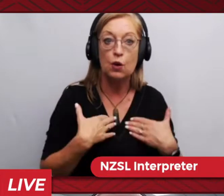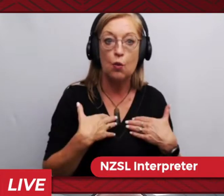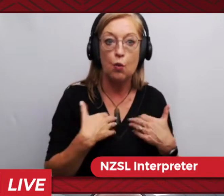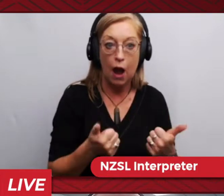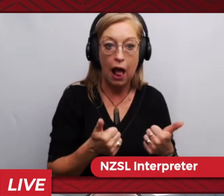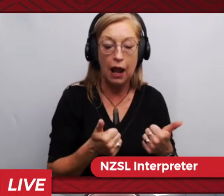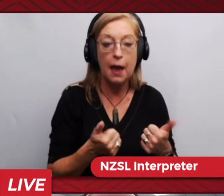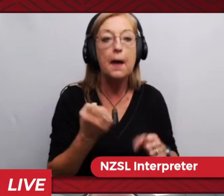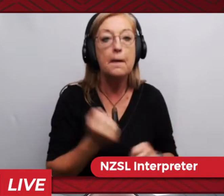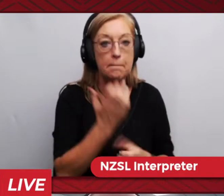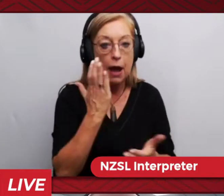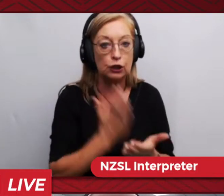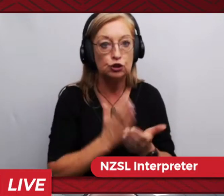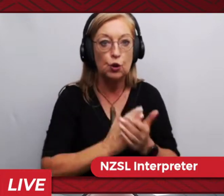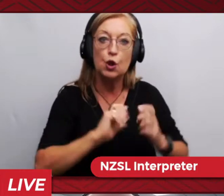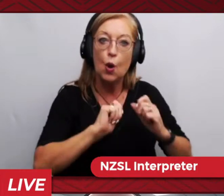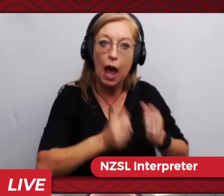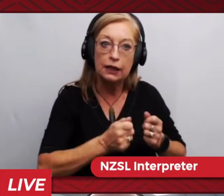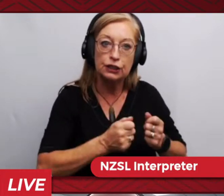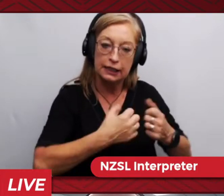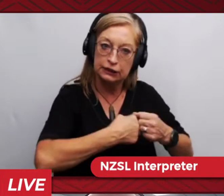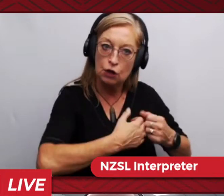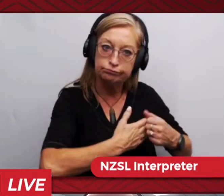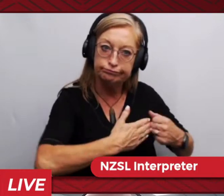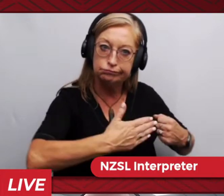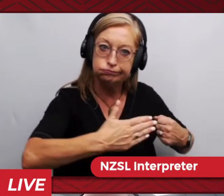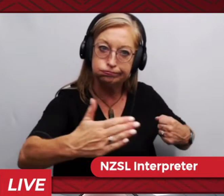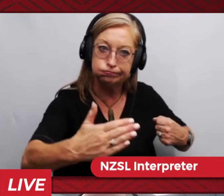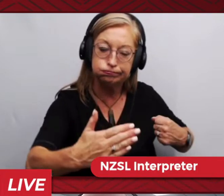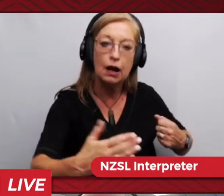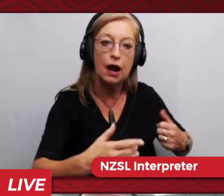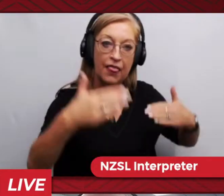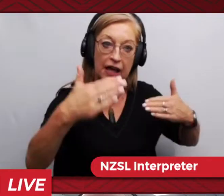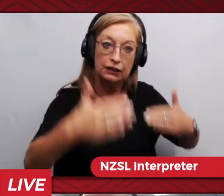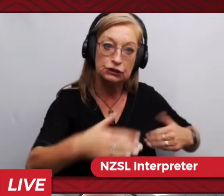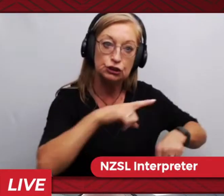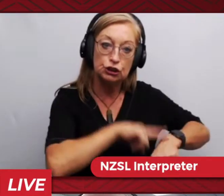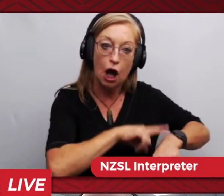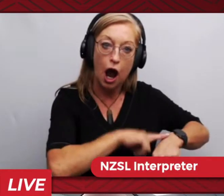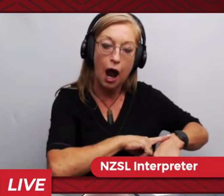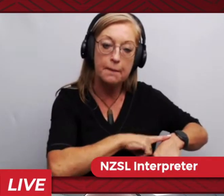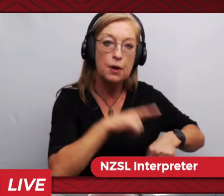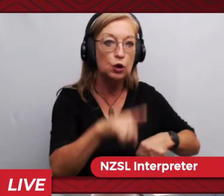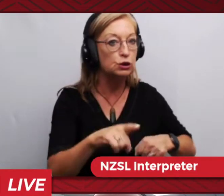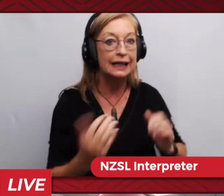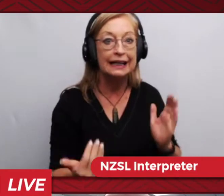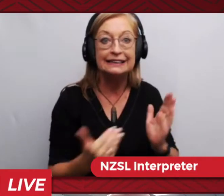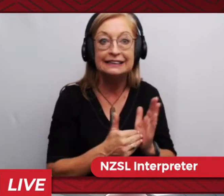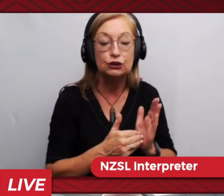period, as there is no additional funding and you will not be able to use future allocations either.